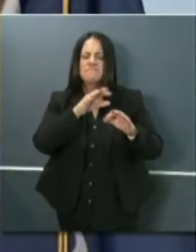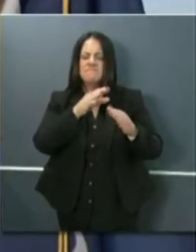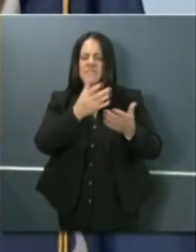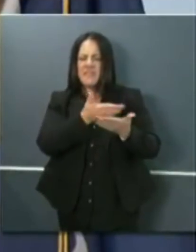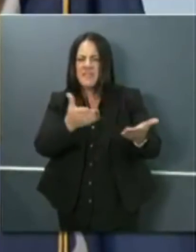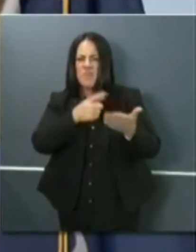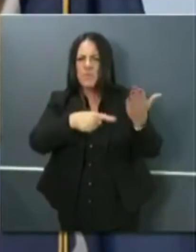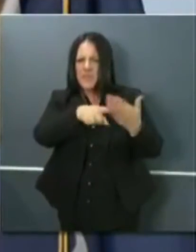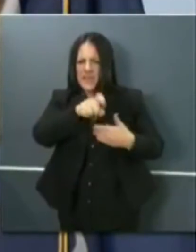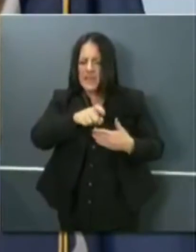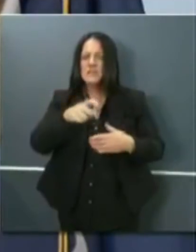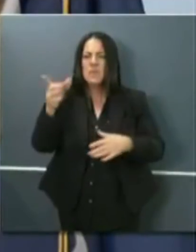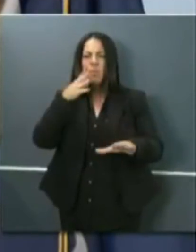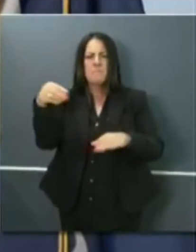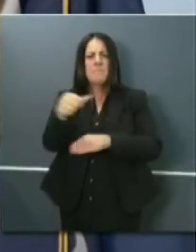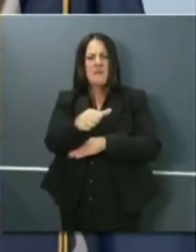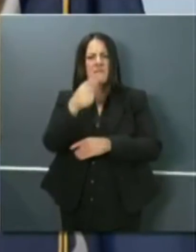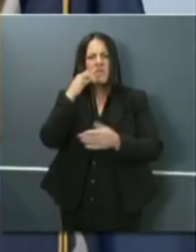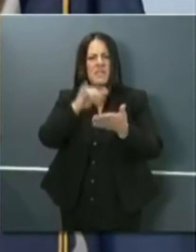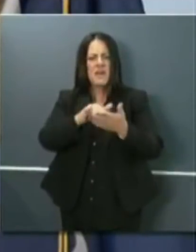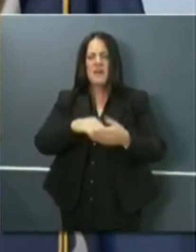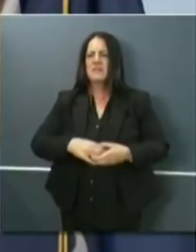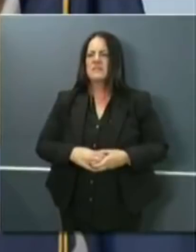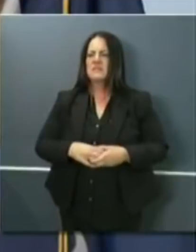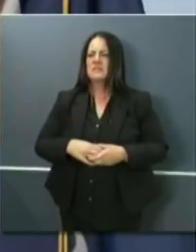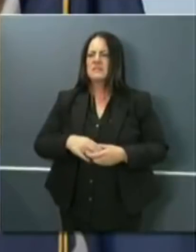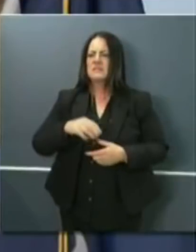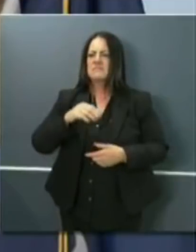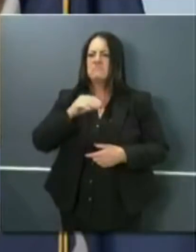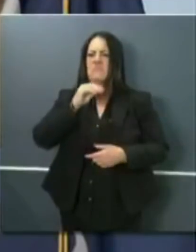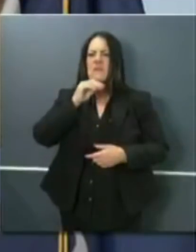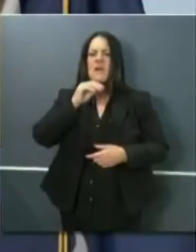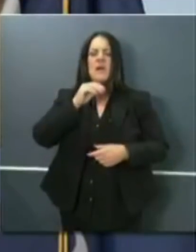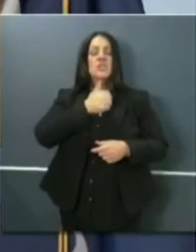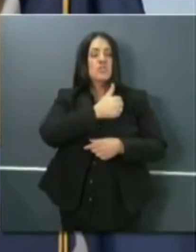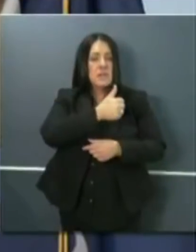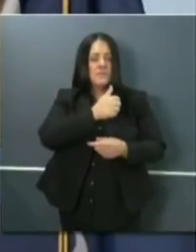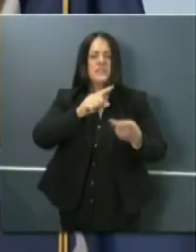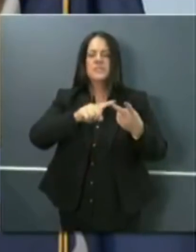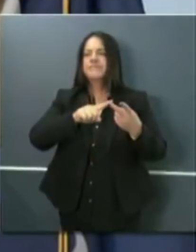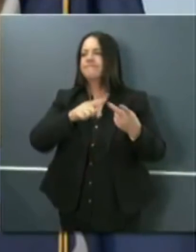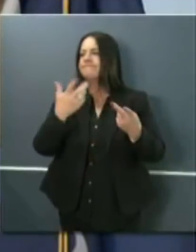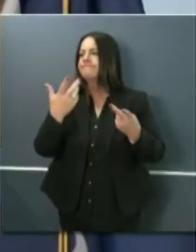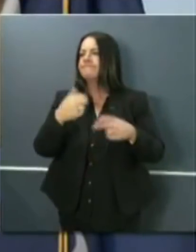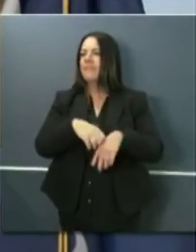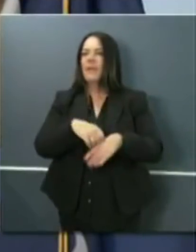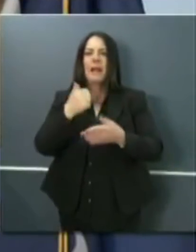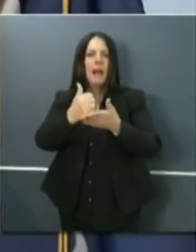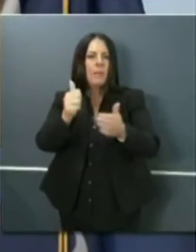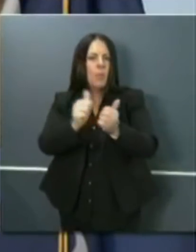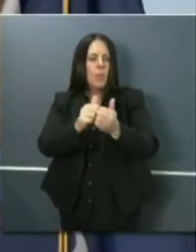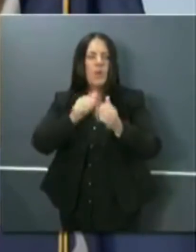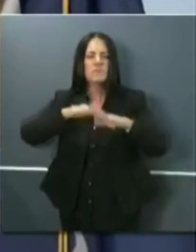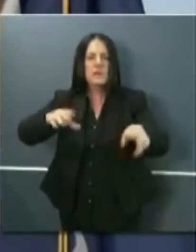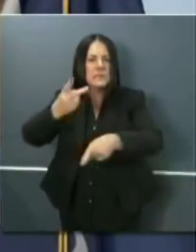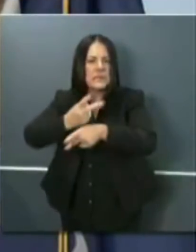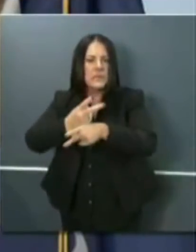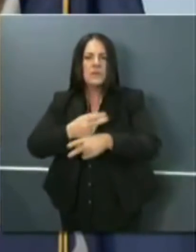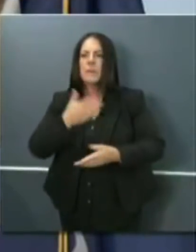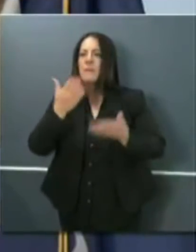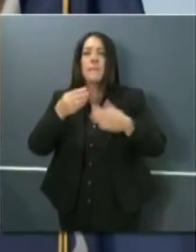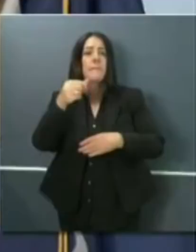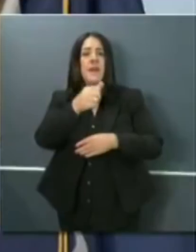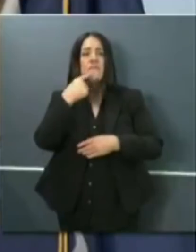wouldn't be paying for. Things not just like childcare and transportation, things like hospital, or rather hotel rooms